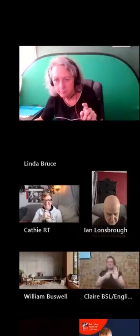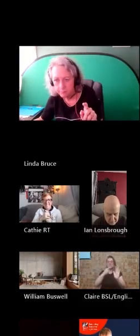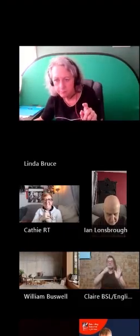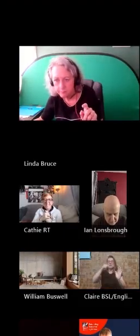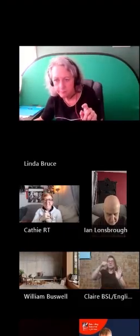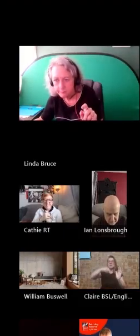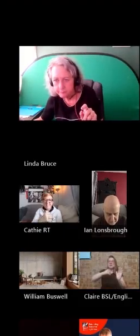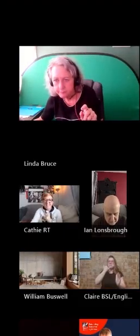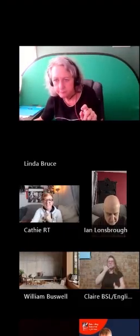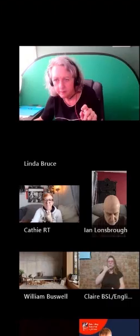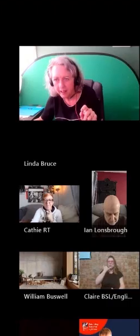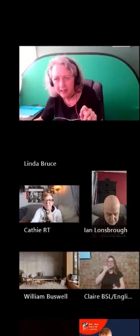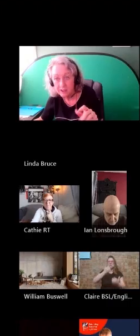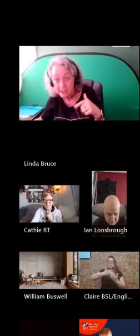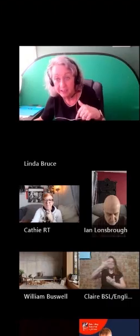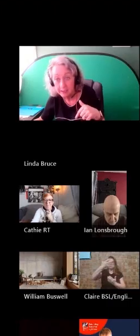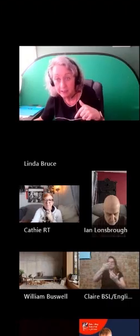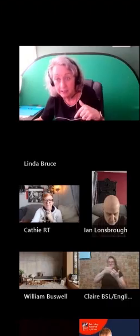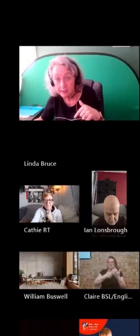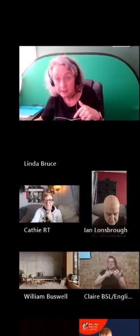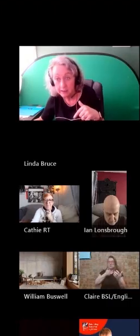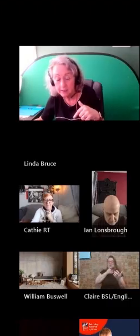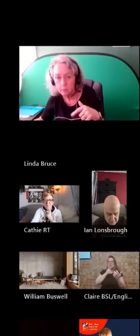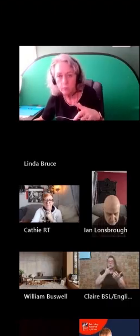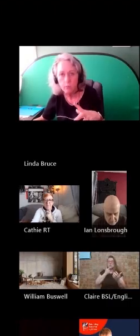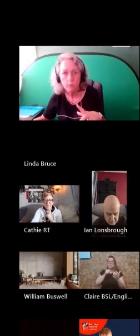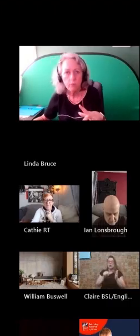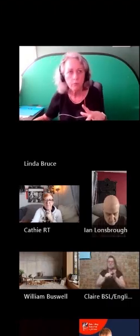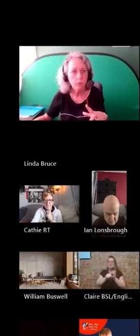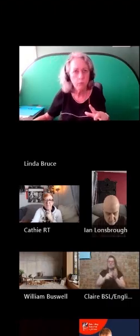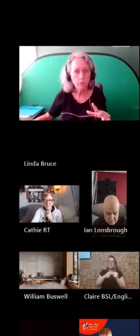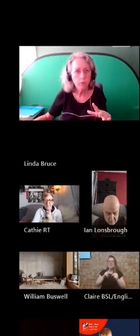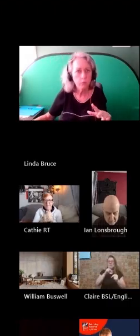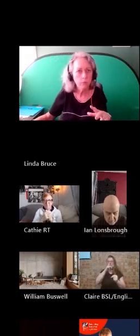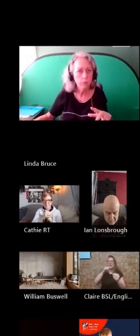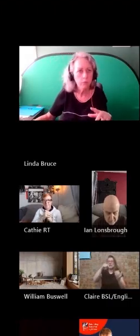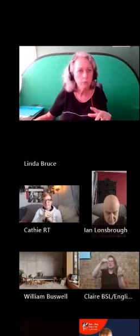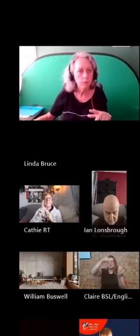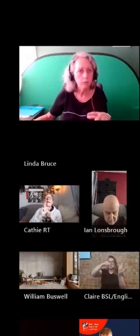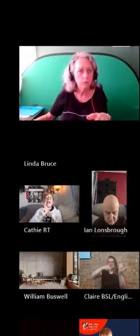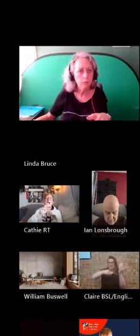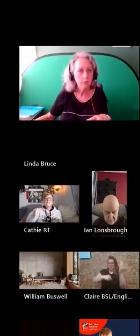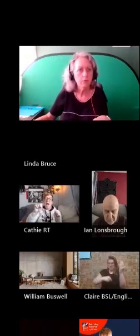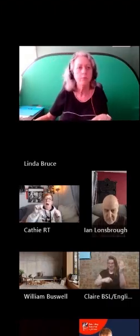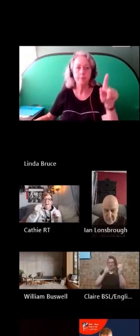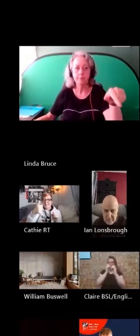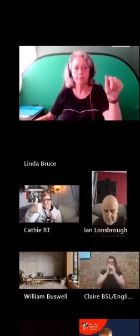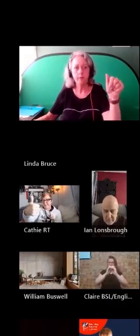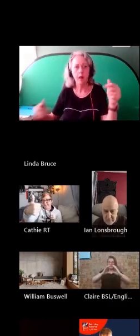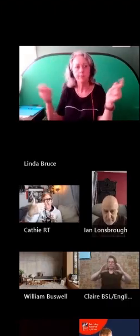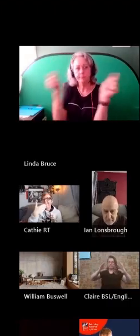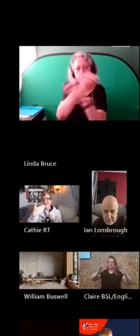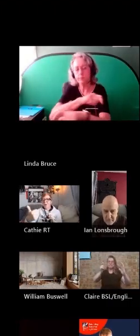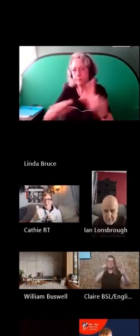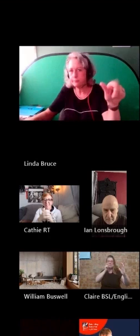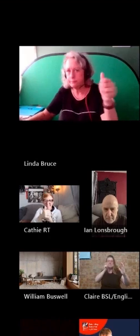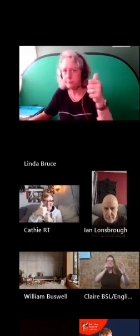phone being shared on the screen, we do have an issue where if I turn on the zoom and magnify the